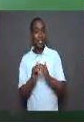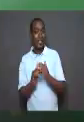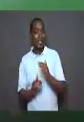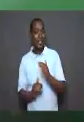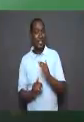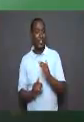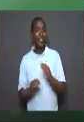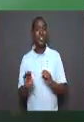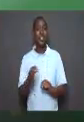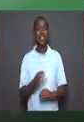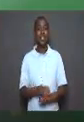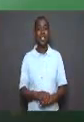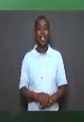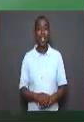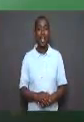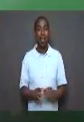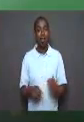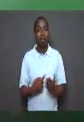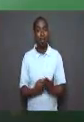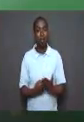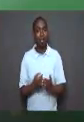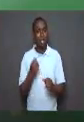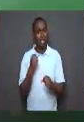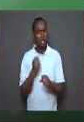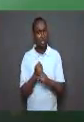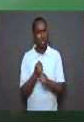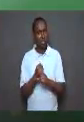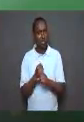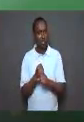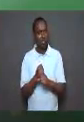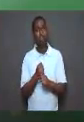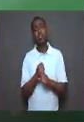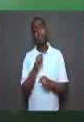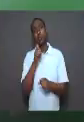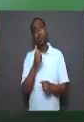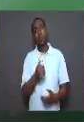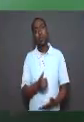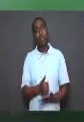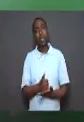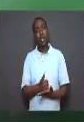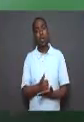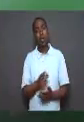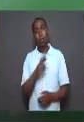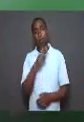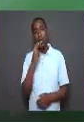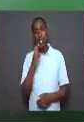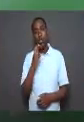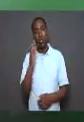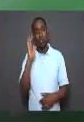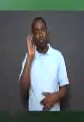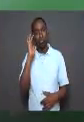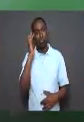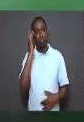If a parent is unable to work because they are sick from a